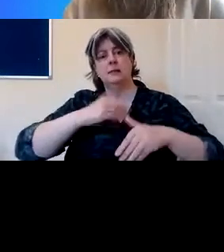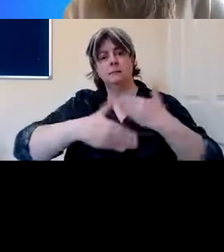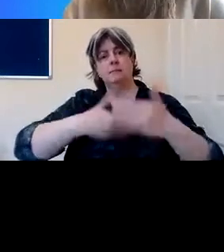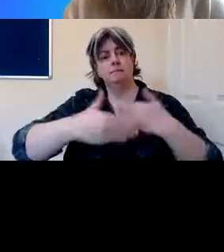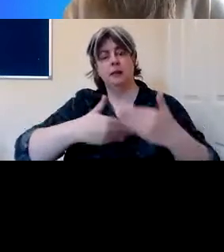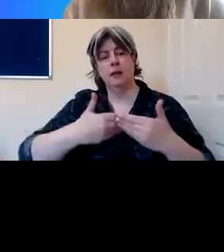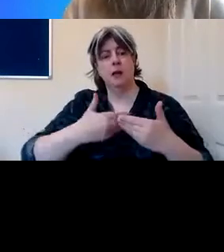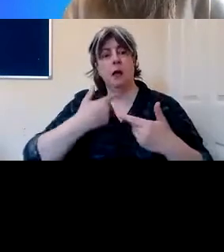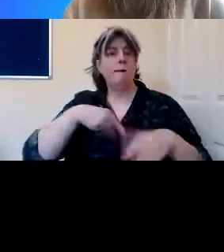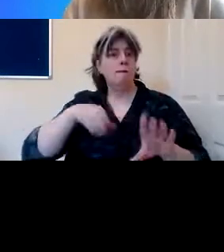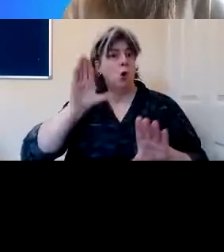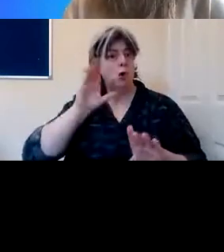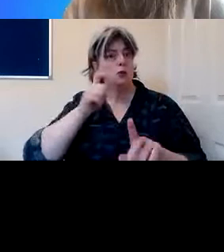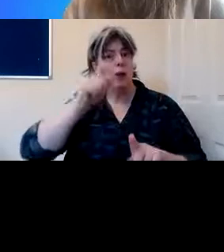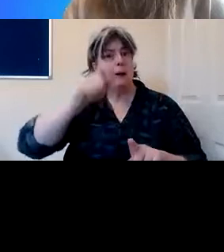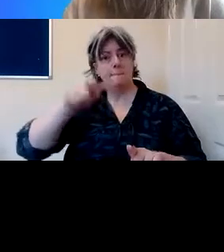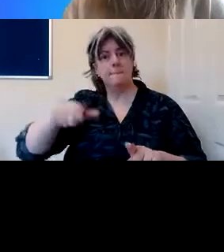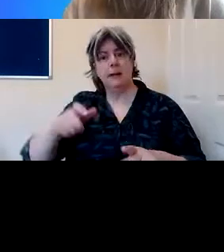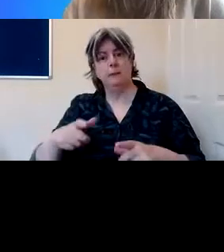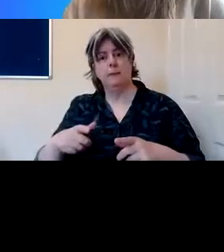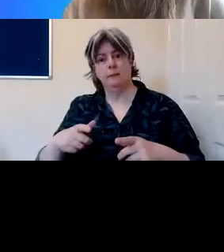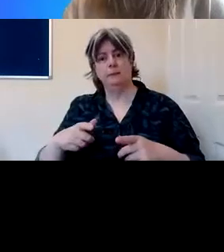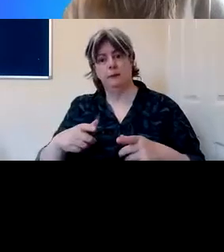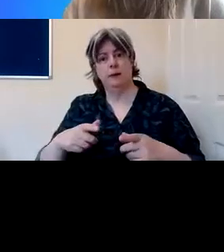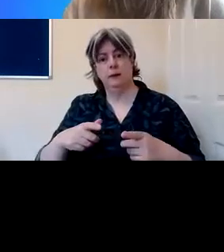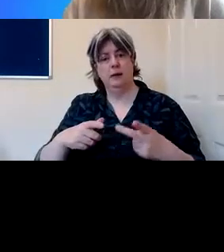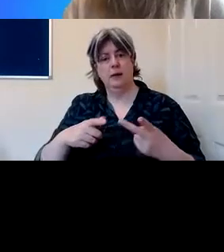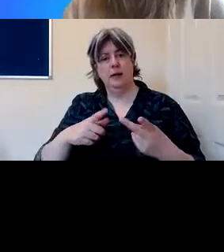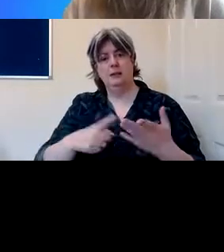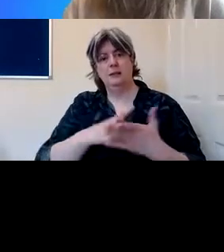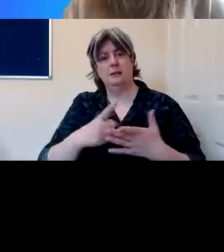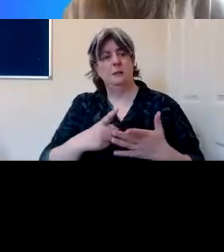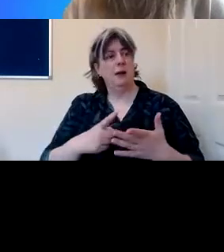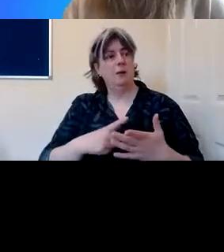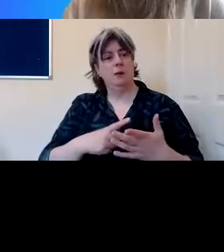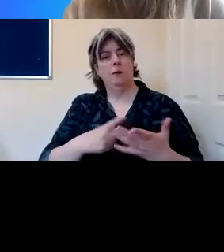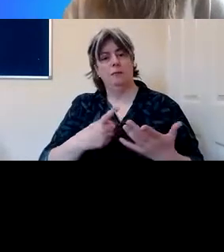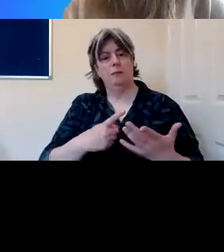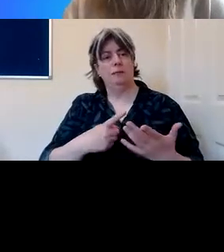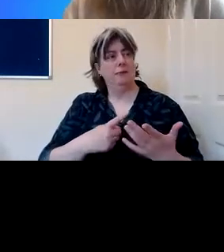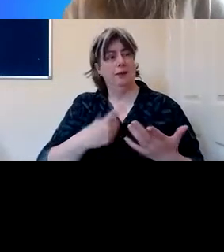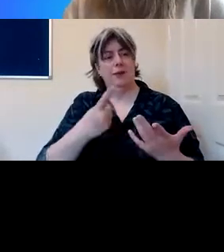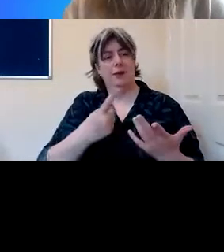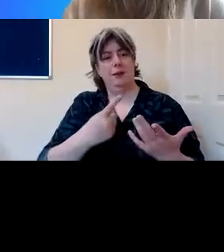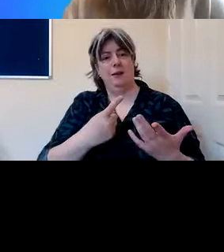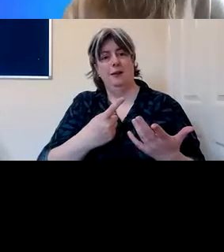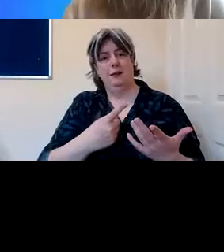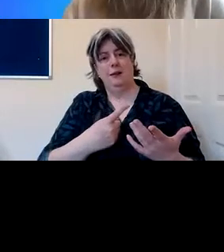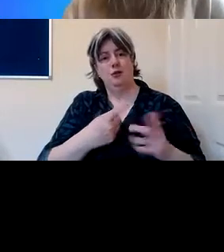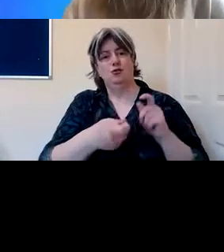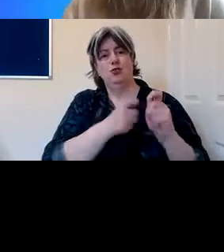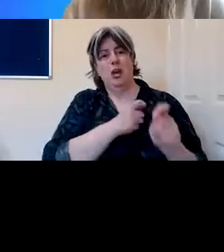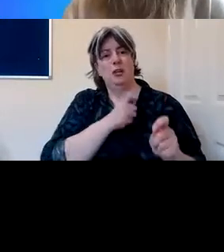some people say, oh, is this about kicking change into the long grass? Well, for me, no, it isn't. It's about making sure that change is